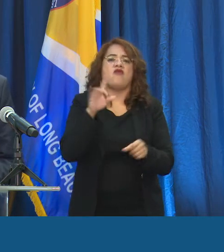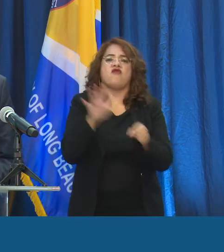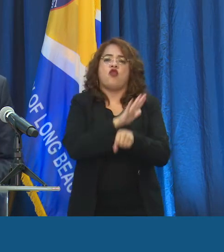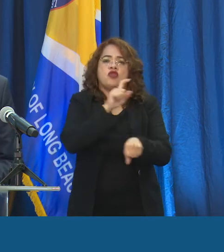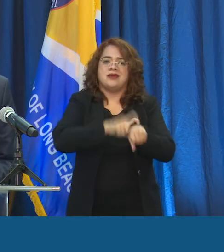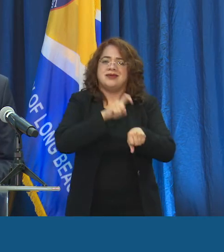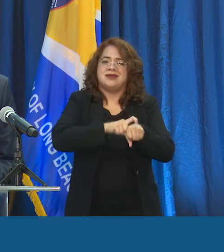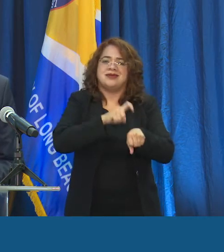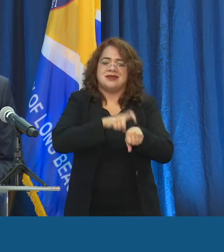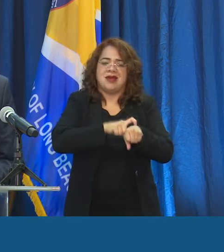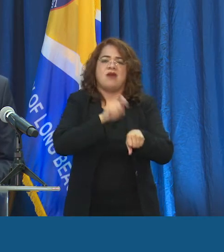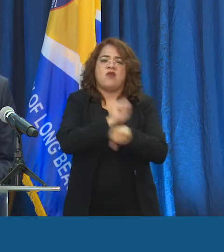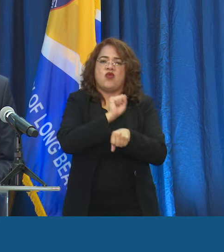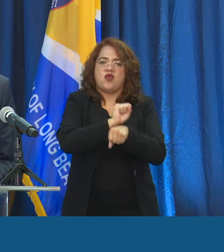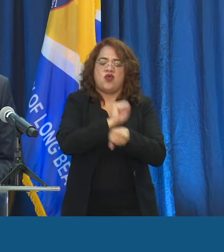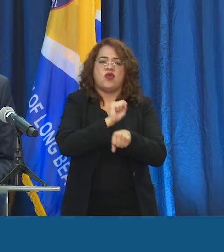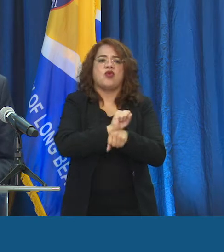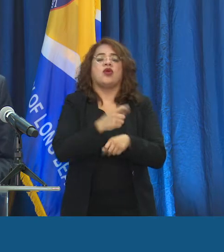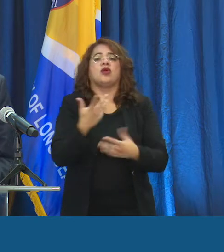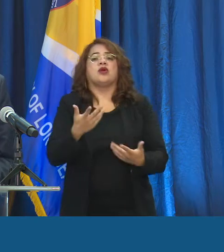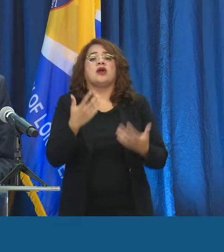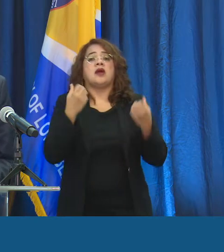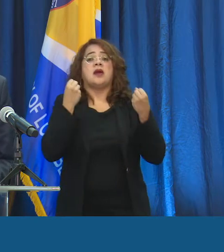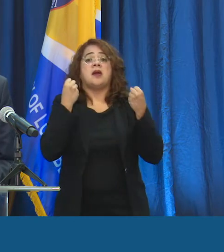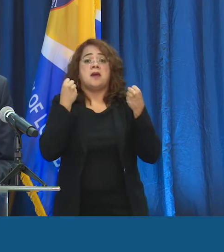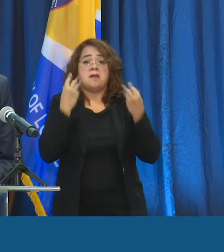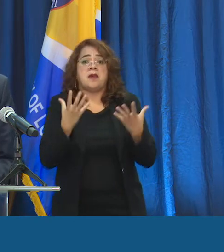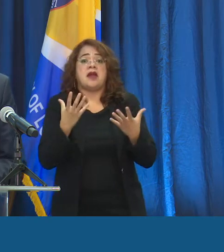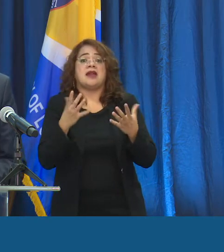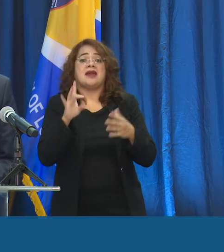8,000 cases, over 8,000, have been reported, tracked, and